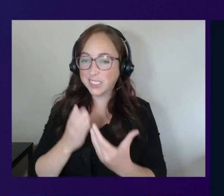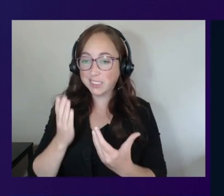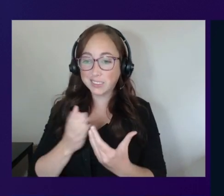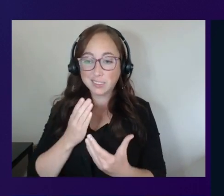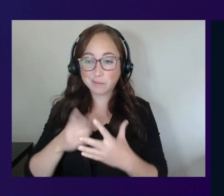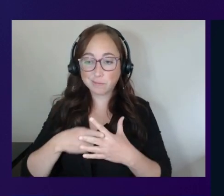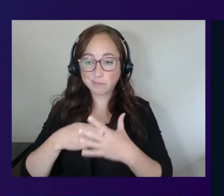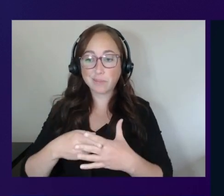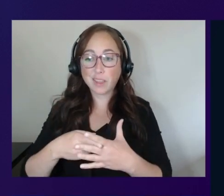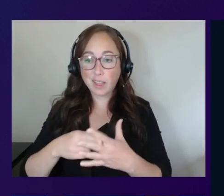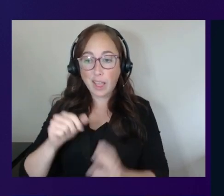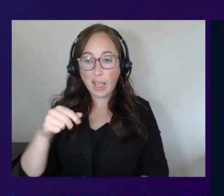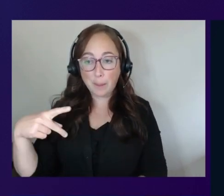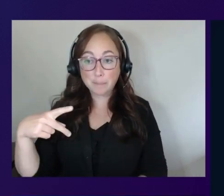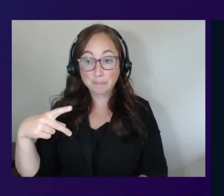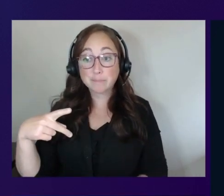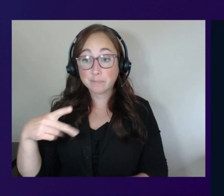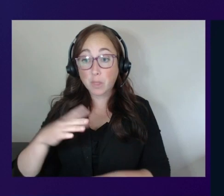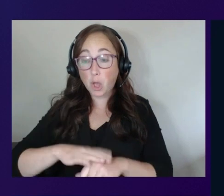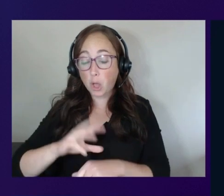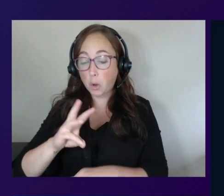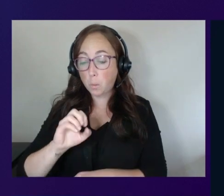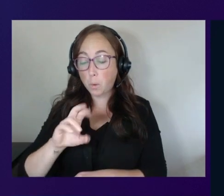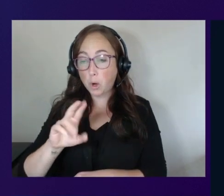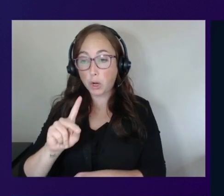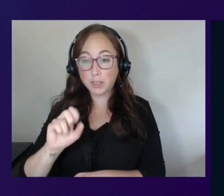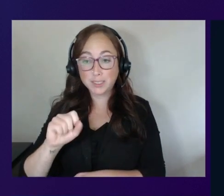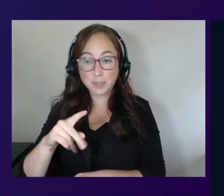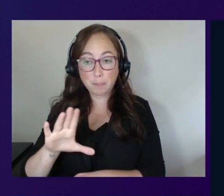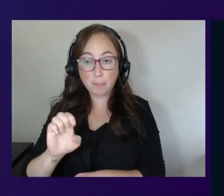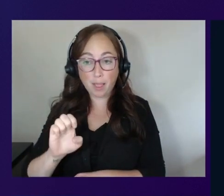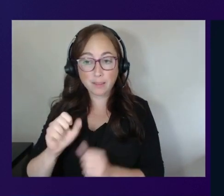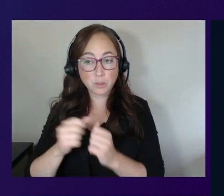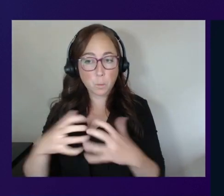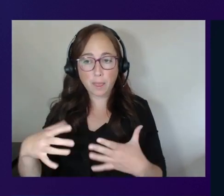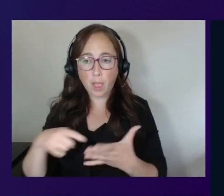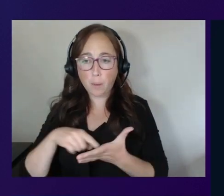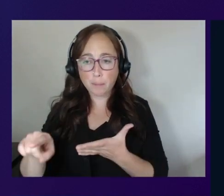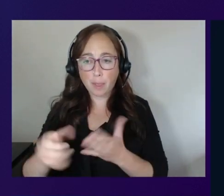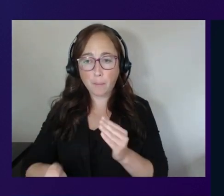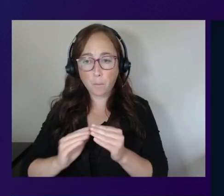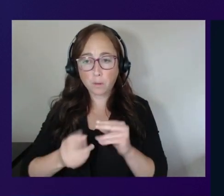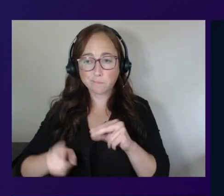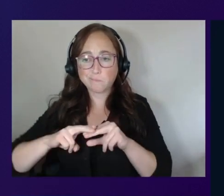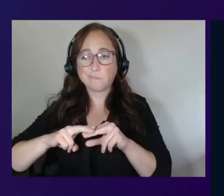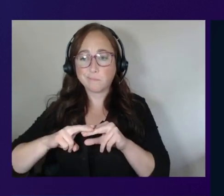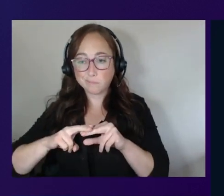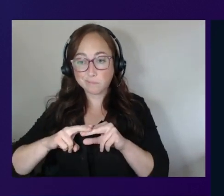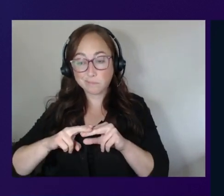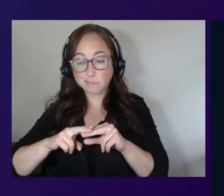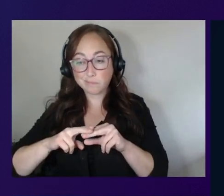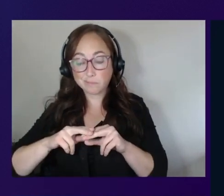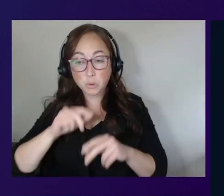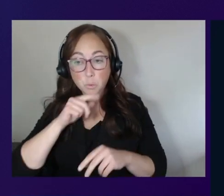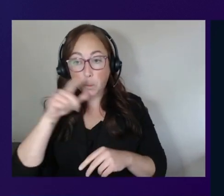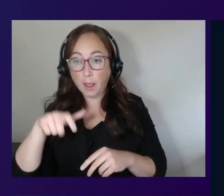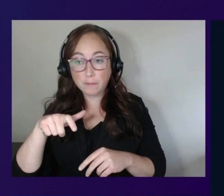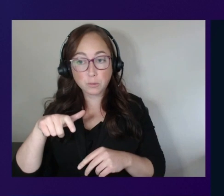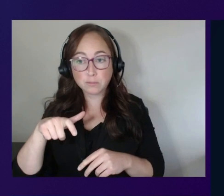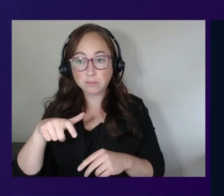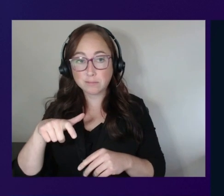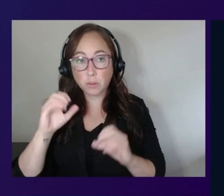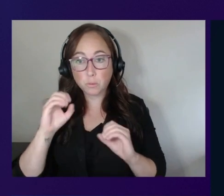those applications on Workspaces and without paying additional fee. And also you don't have to, there's no